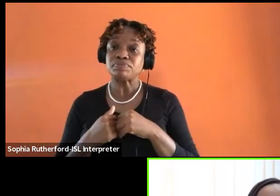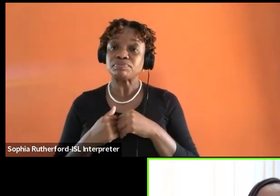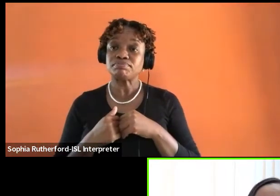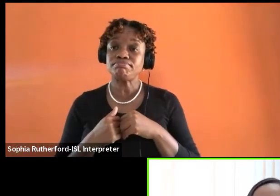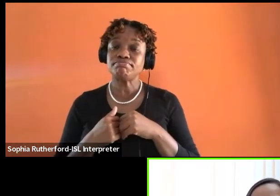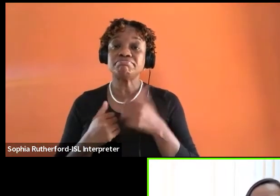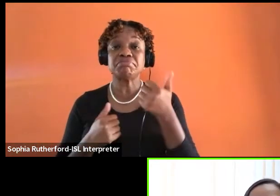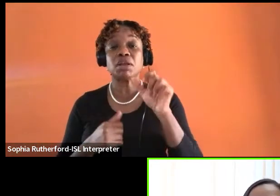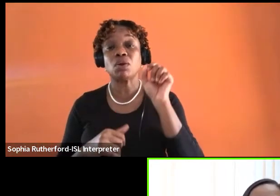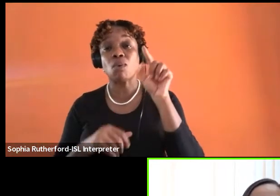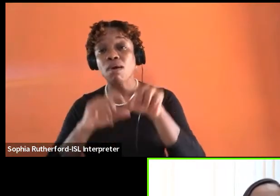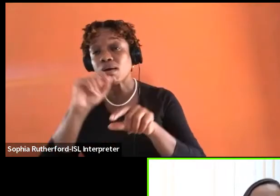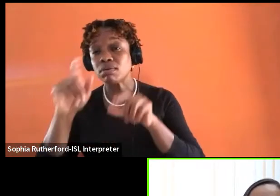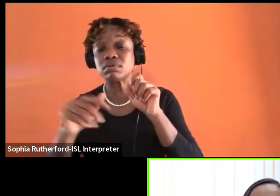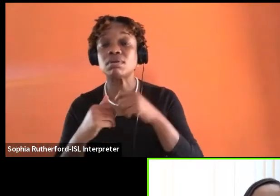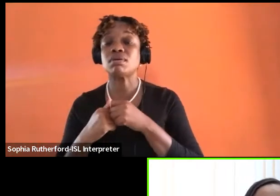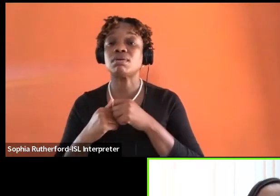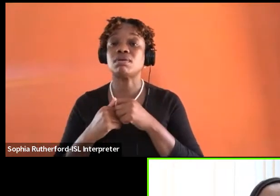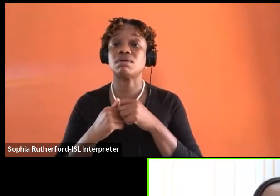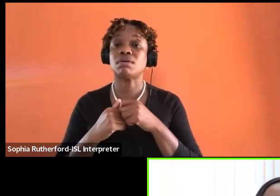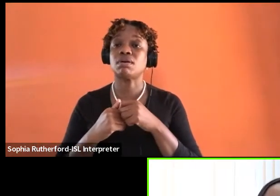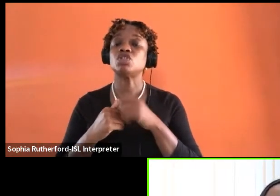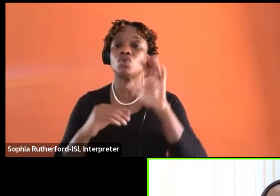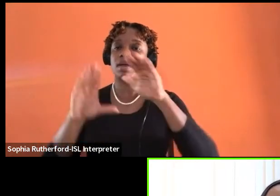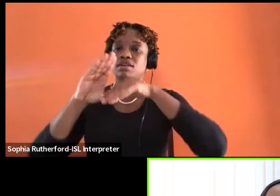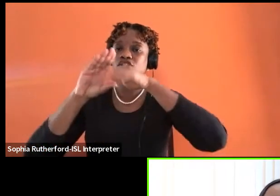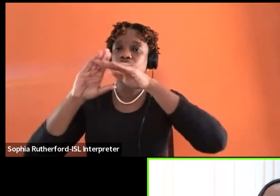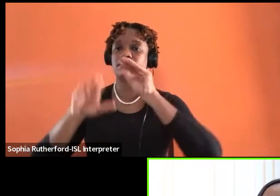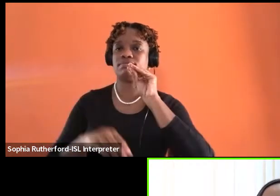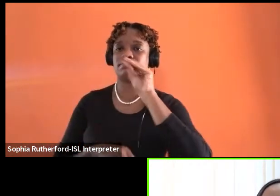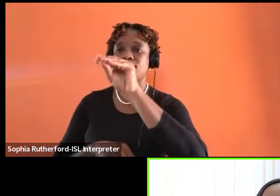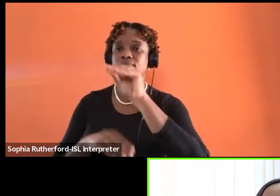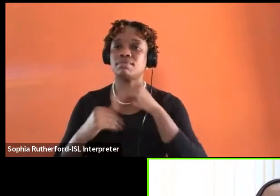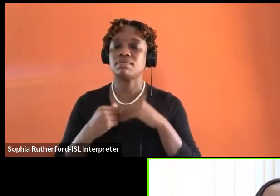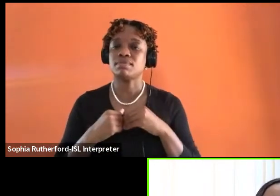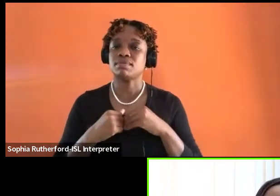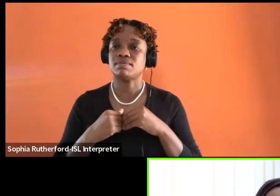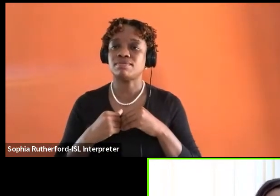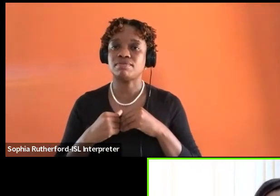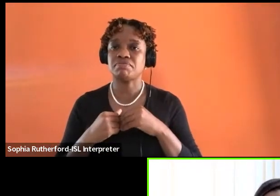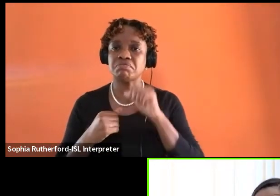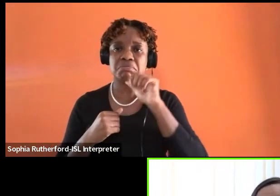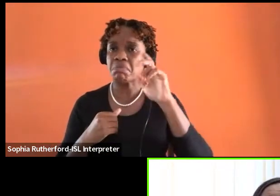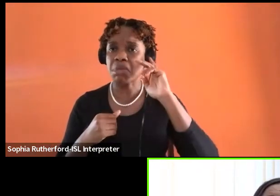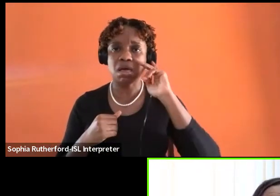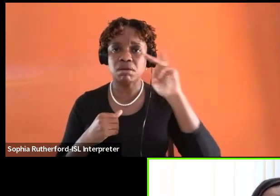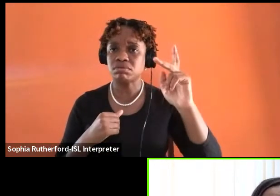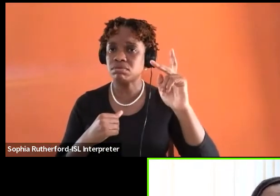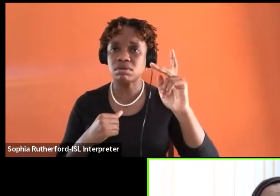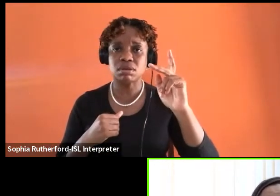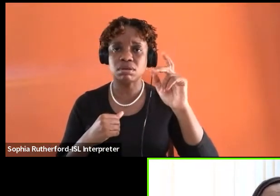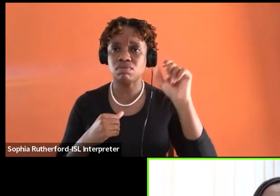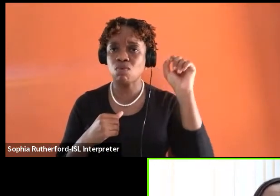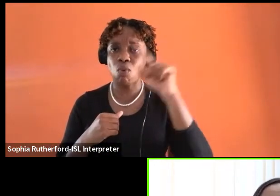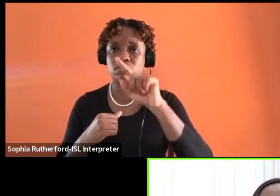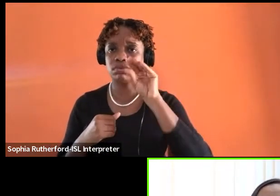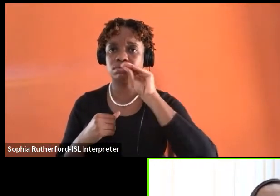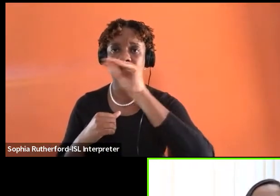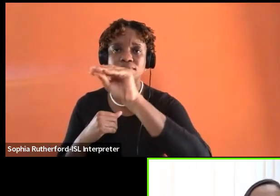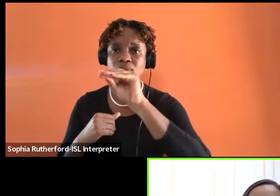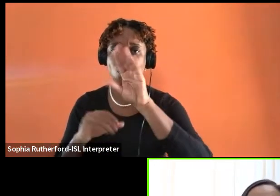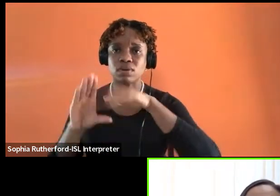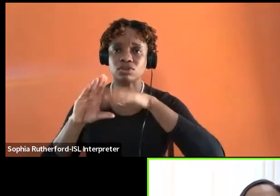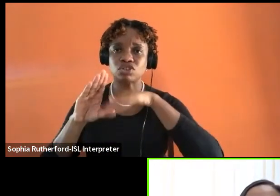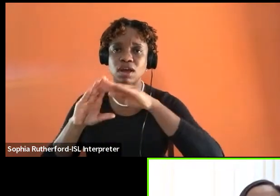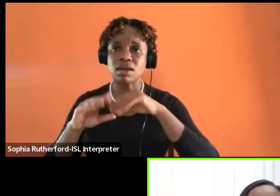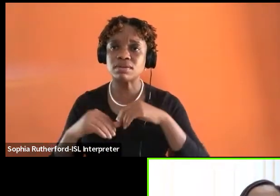any questions, you may type in the chat. I'm not seeing any questions at all.